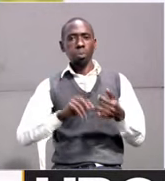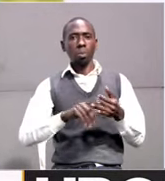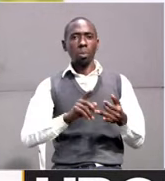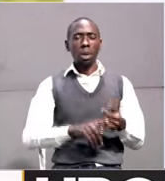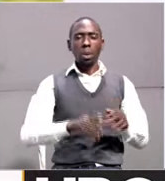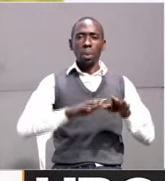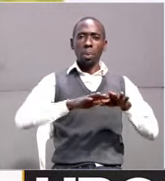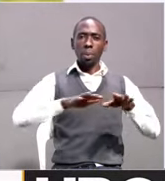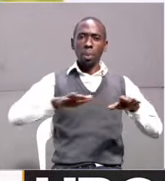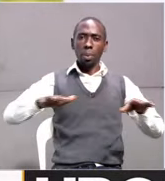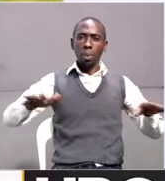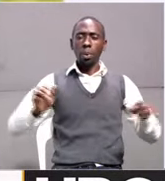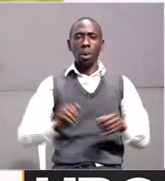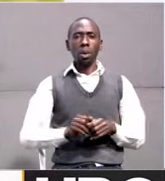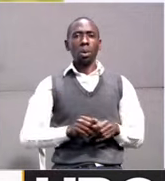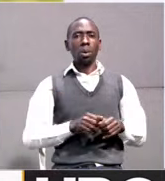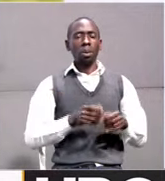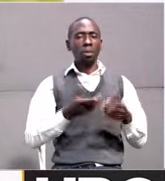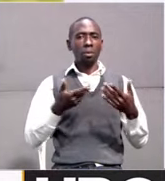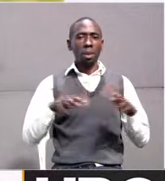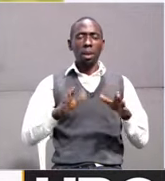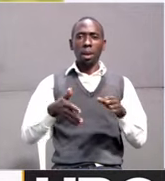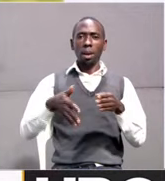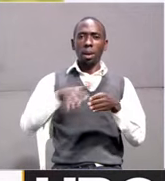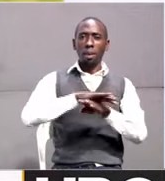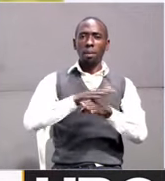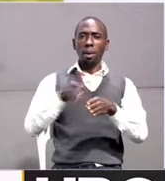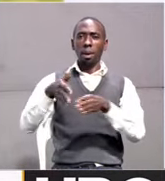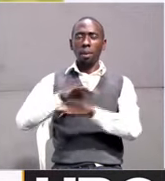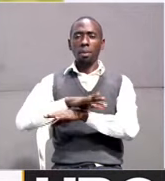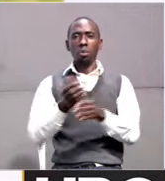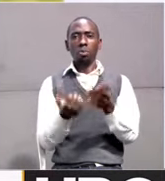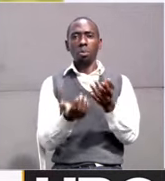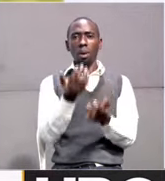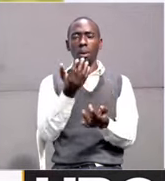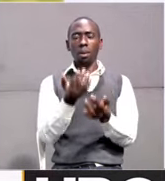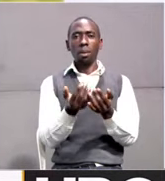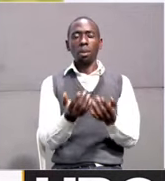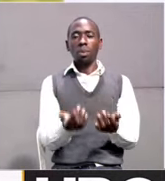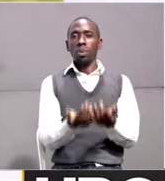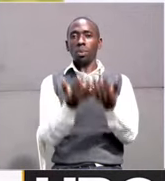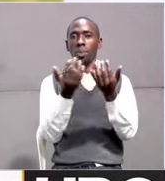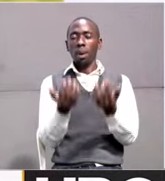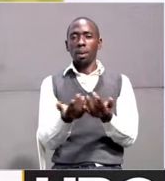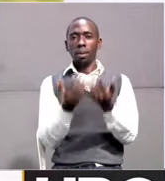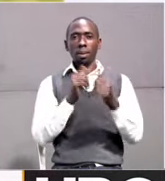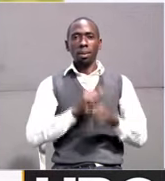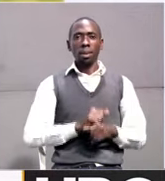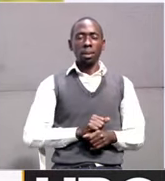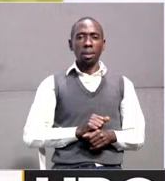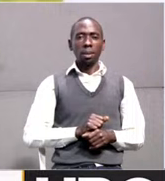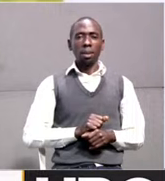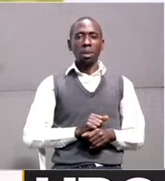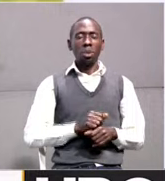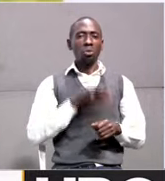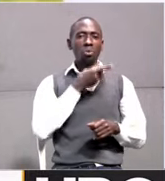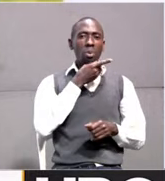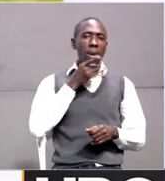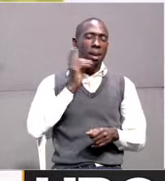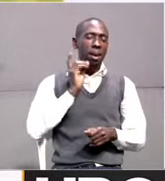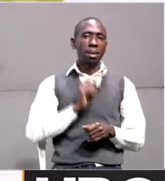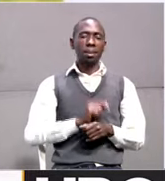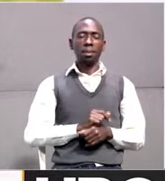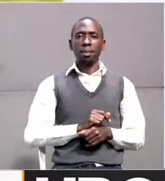plain were clothed with grass ripe for fire, dry